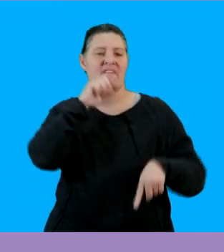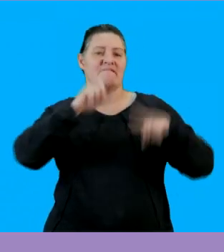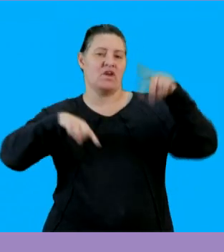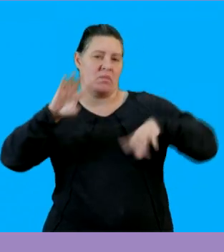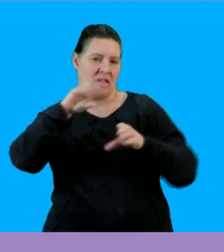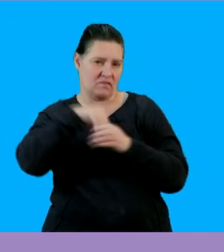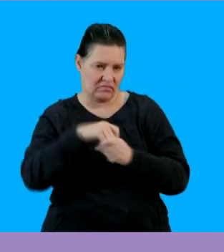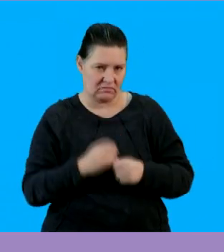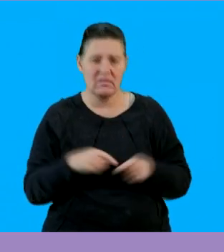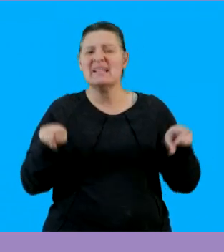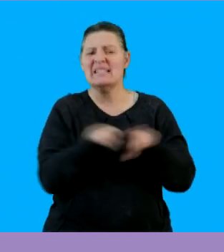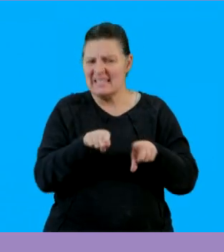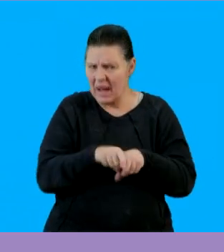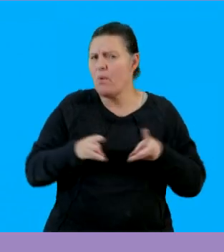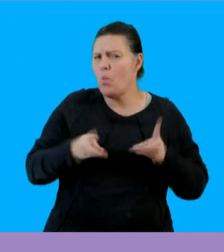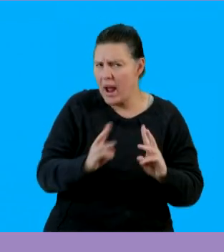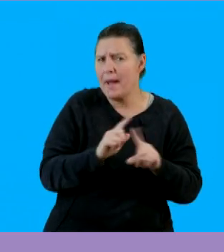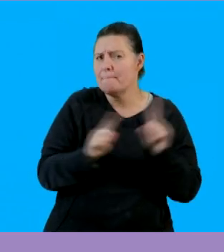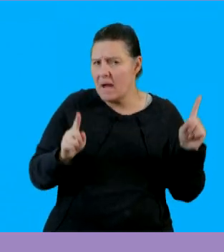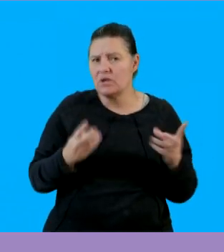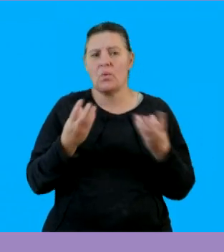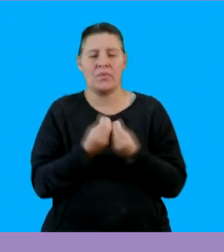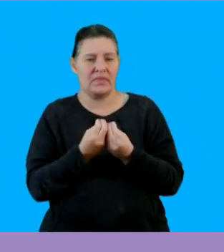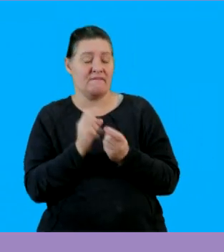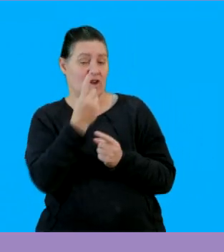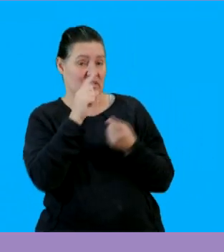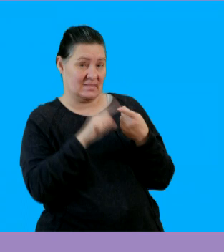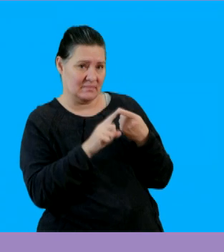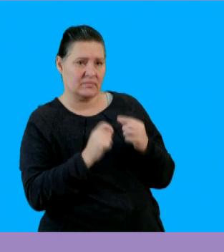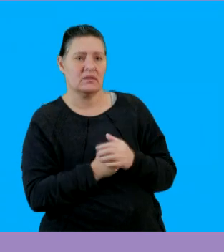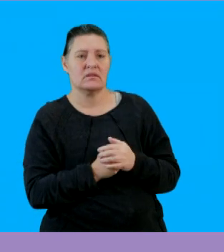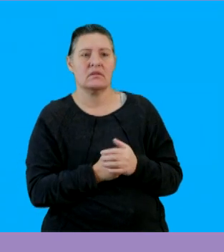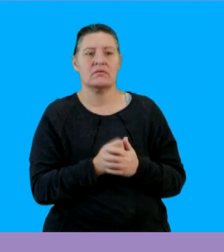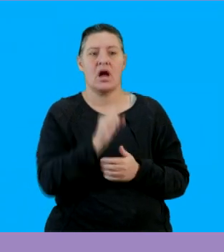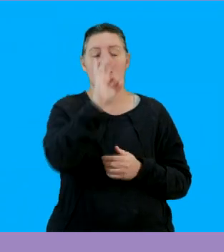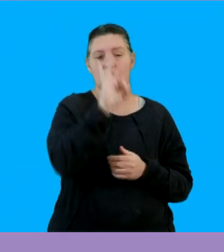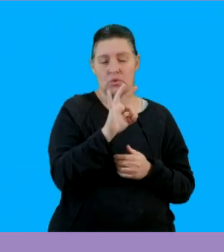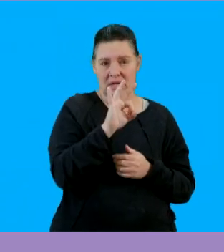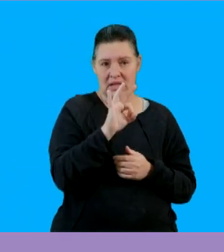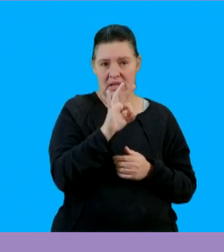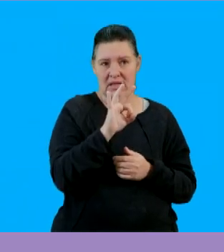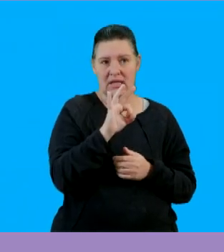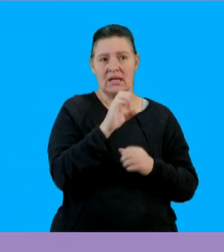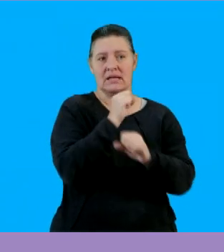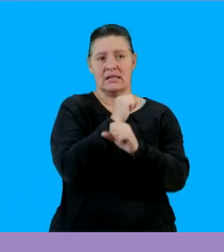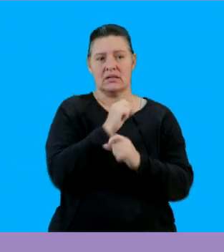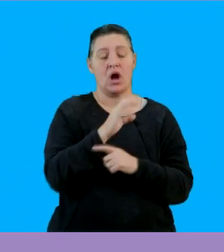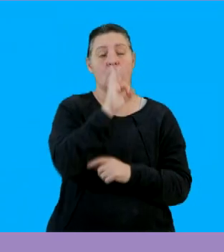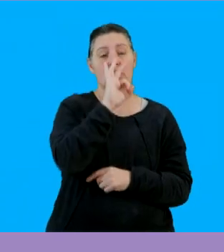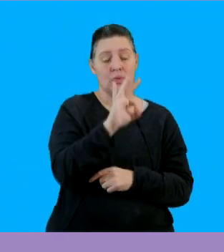are variables. So we are going to use the same method. We are going to start with the first ones. So this is going to be 3b